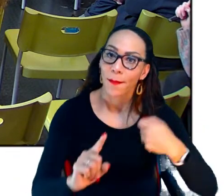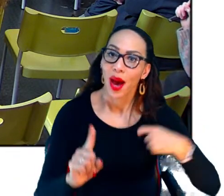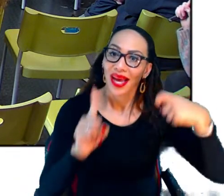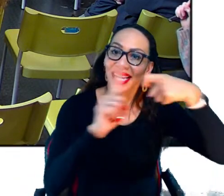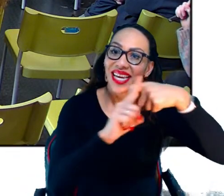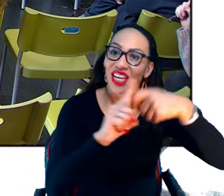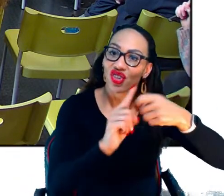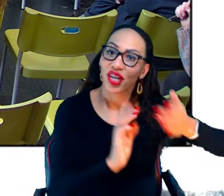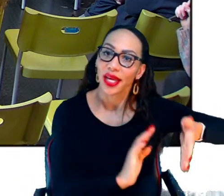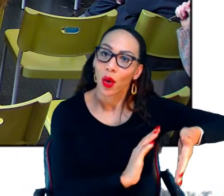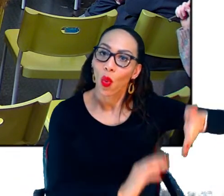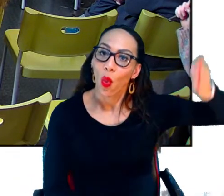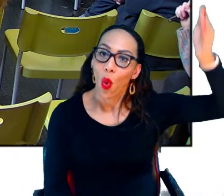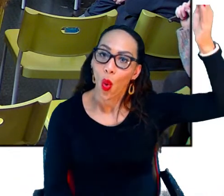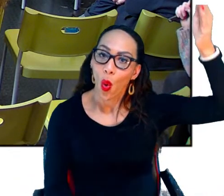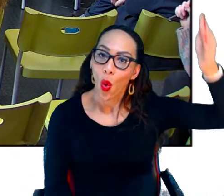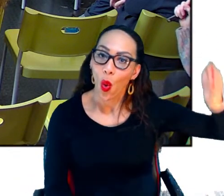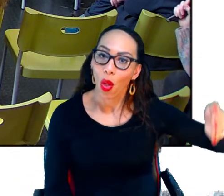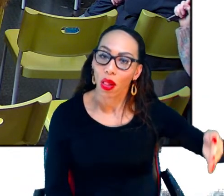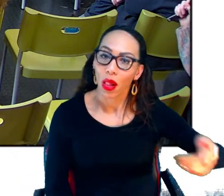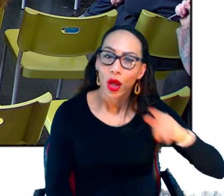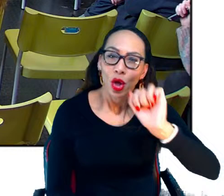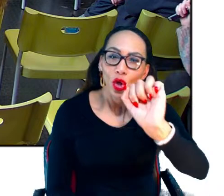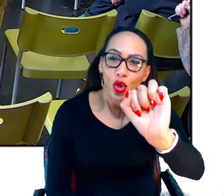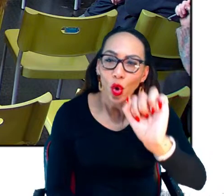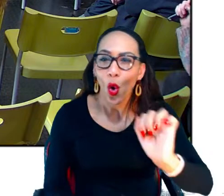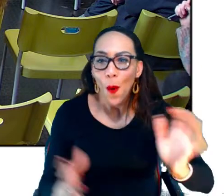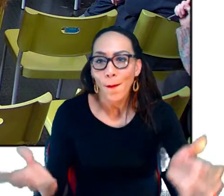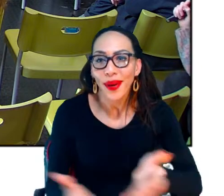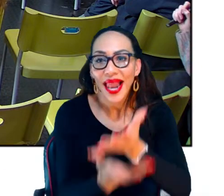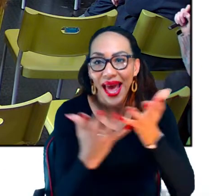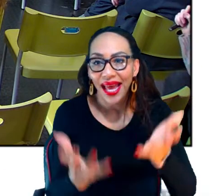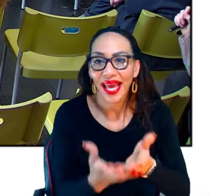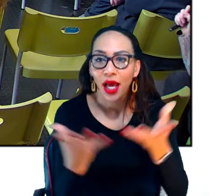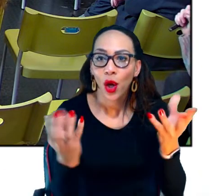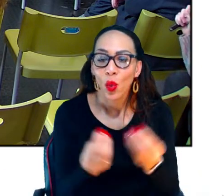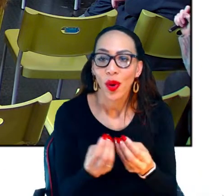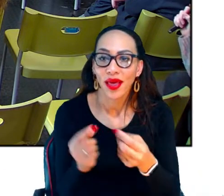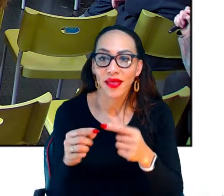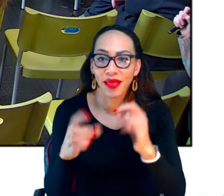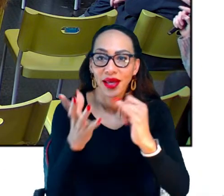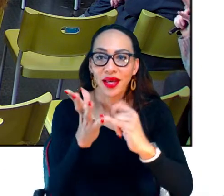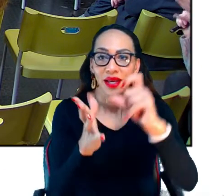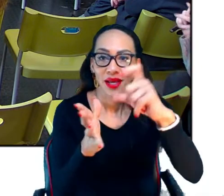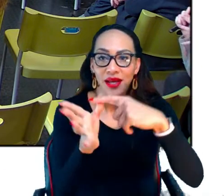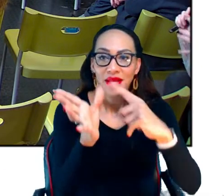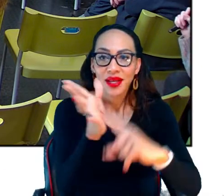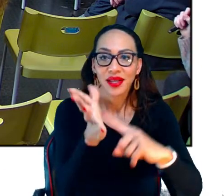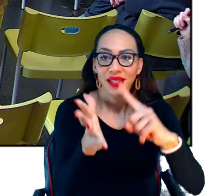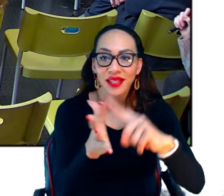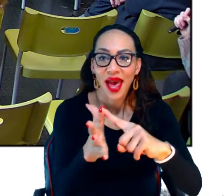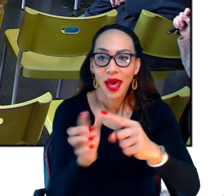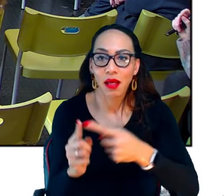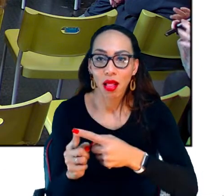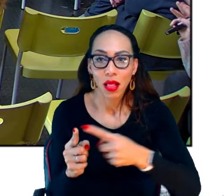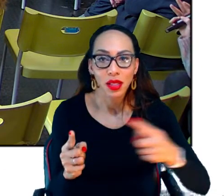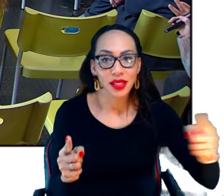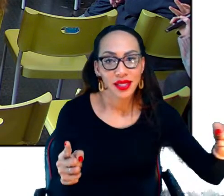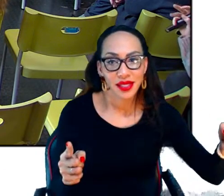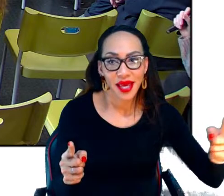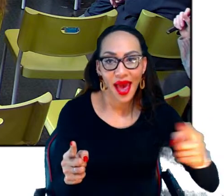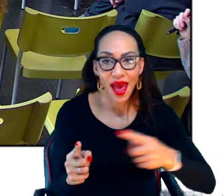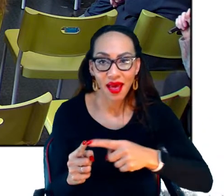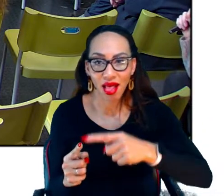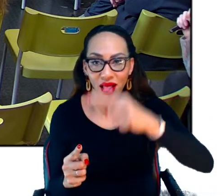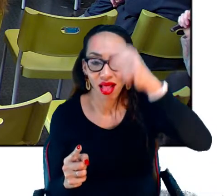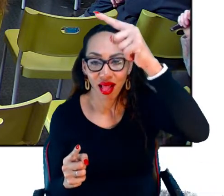You're sort of playing about quite a lot with scale. It feels, you know, you've got these kind of really minute insides of electronics, and then these big